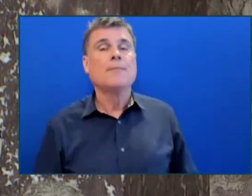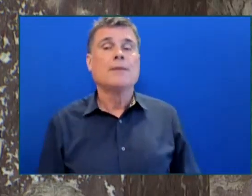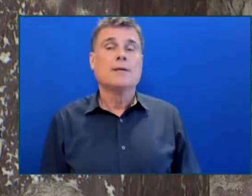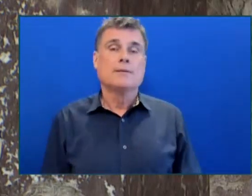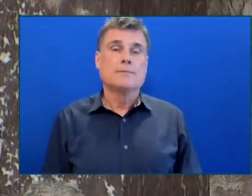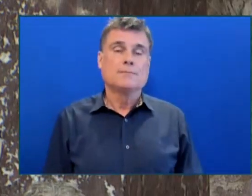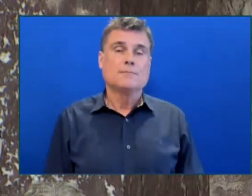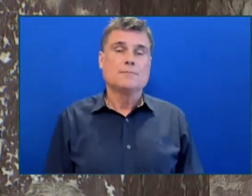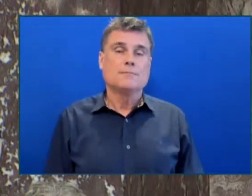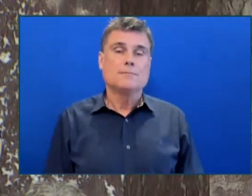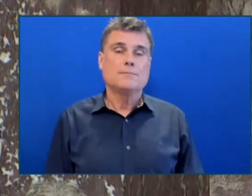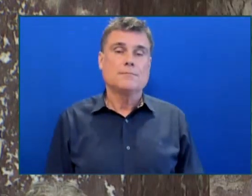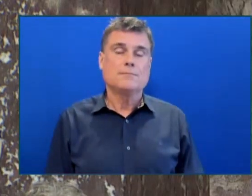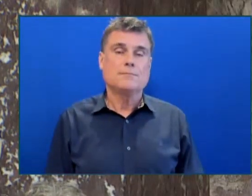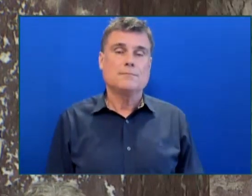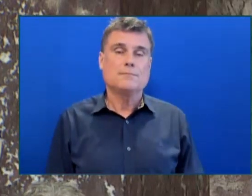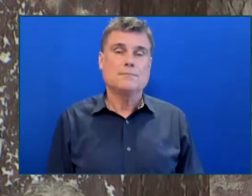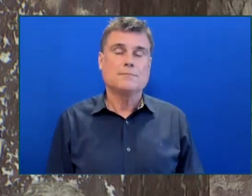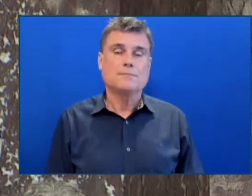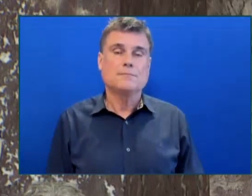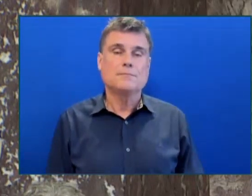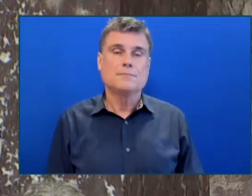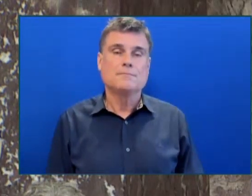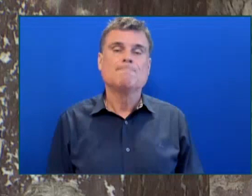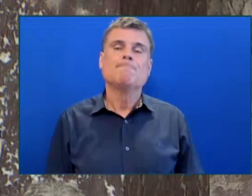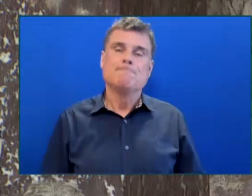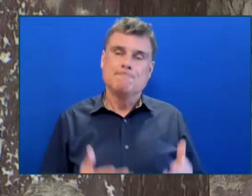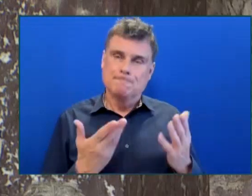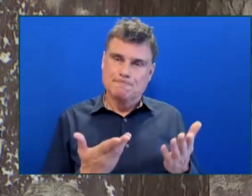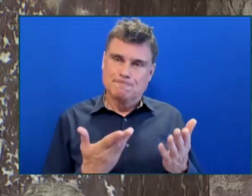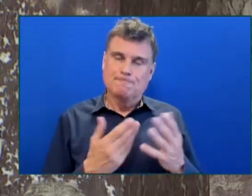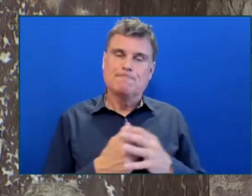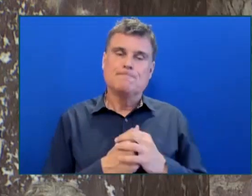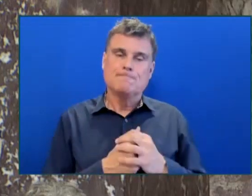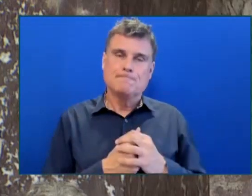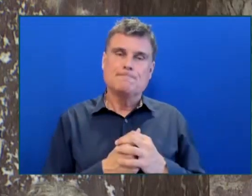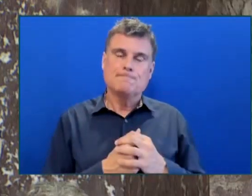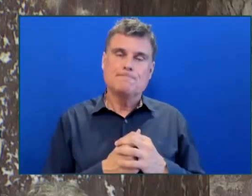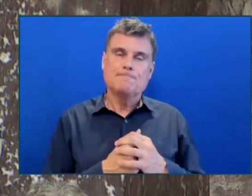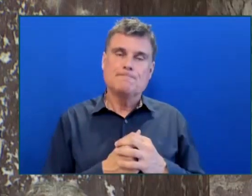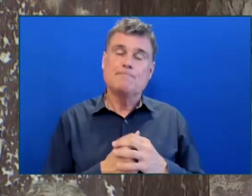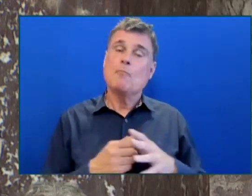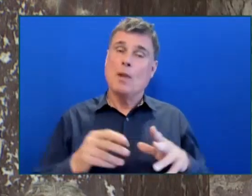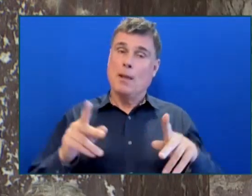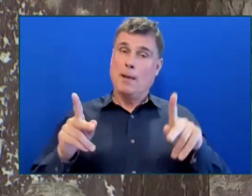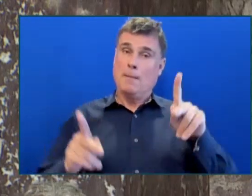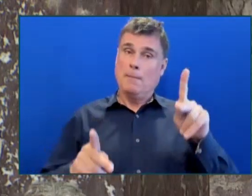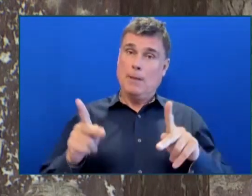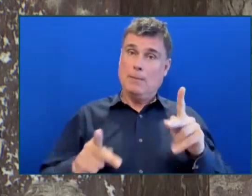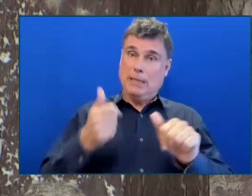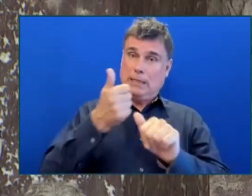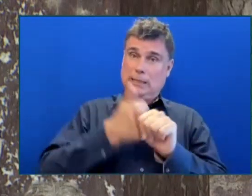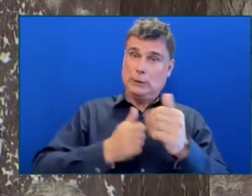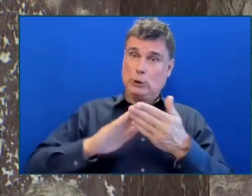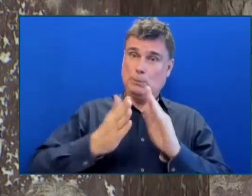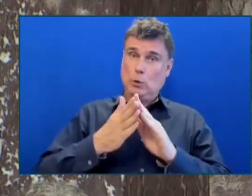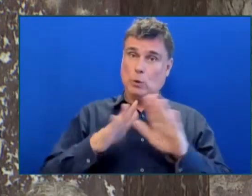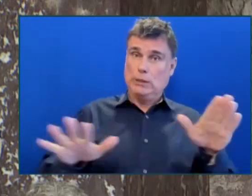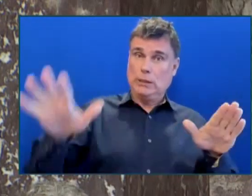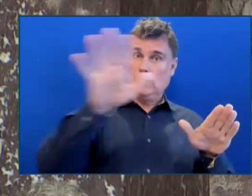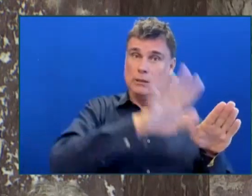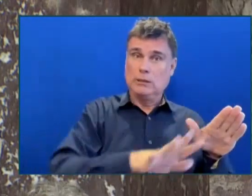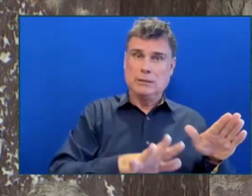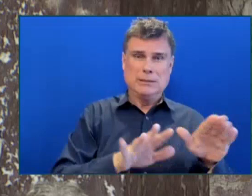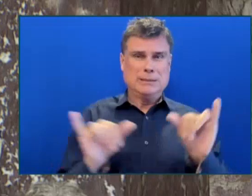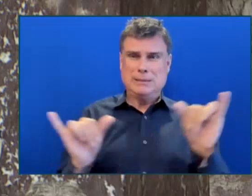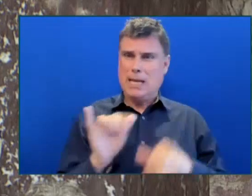issues we hear from people in our communities is, I think, similar. Young people want to find opportunities to raise their families here